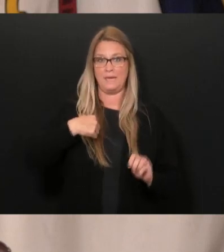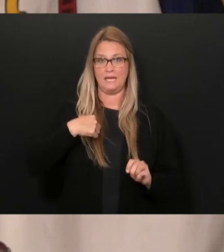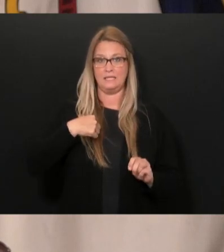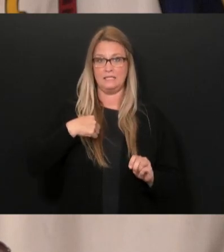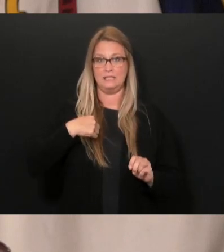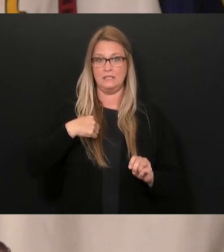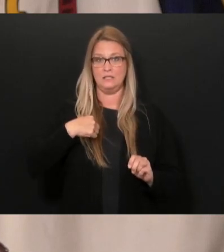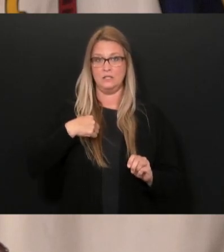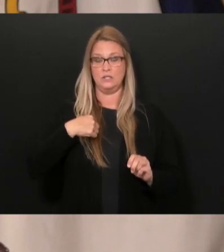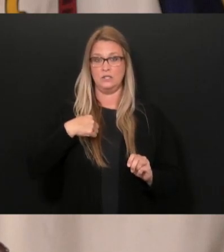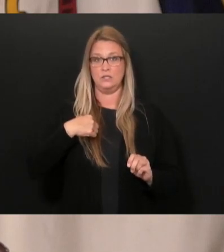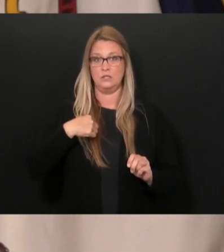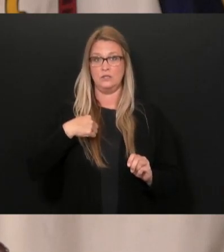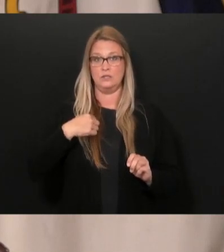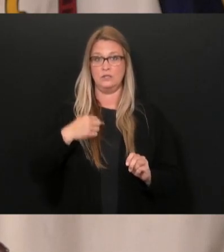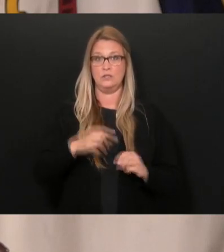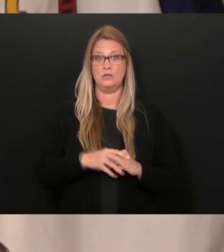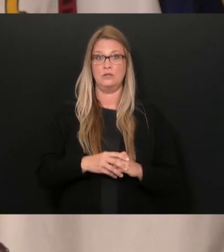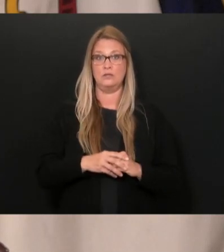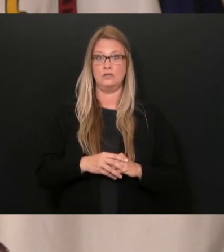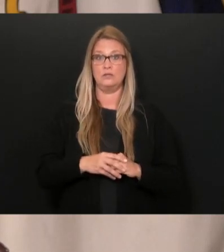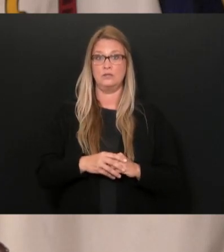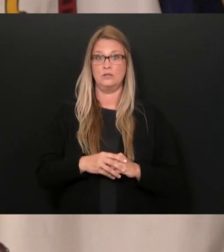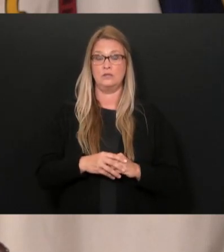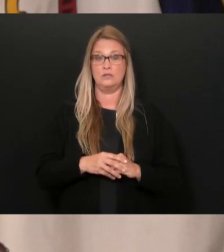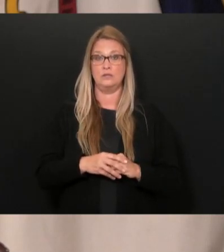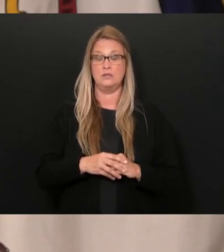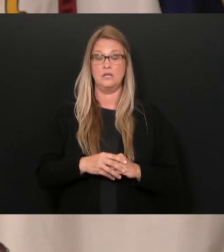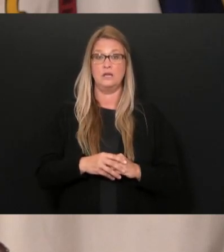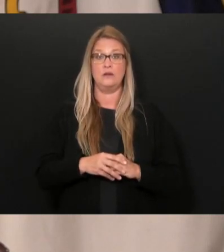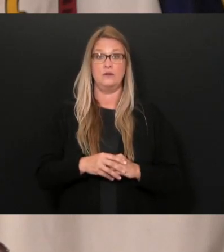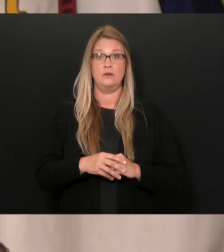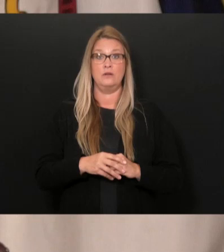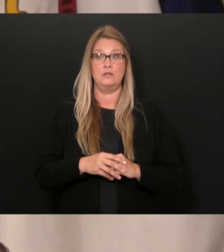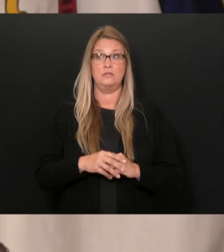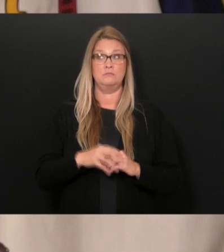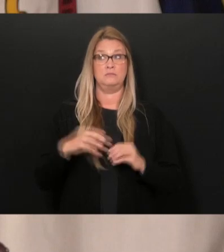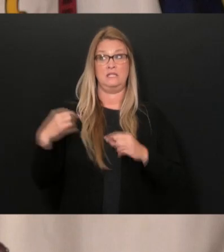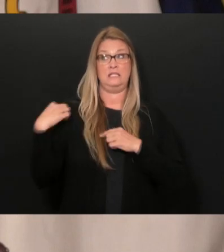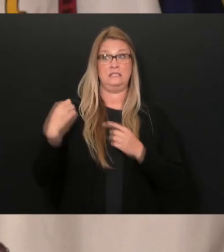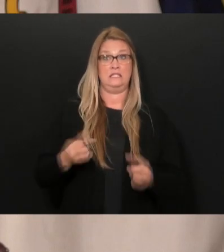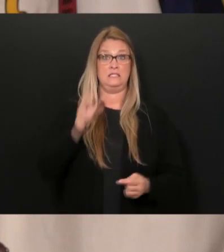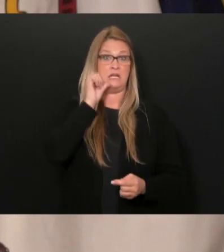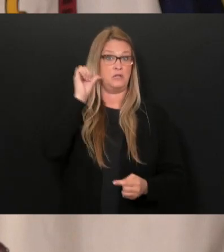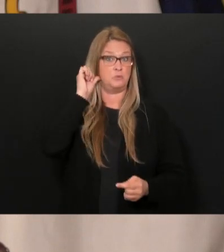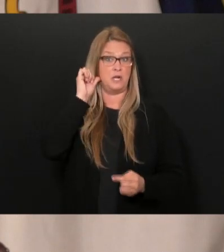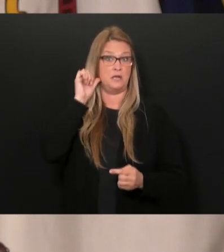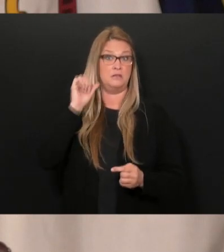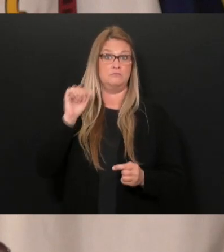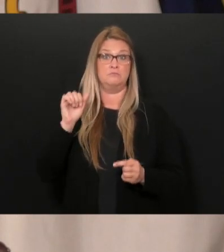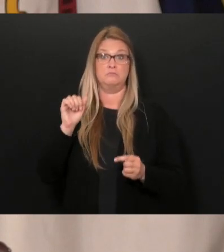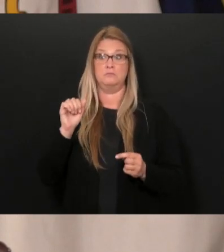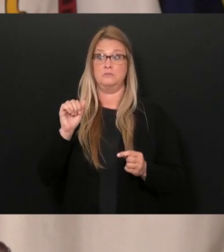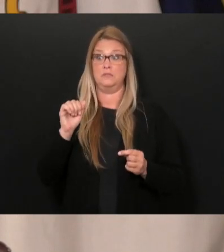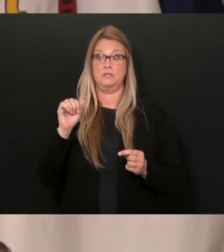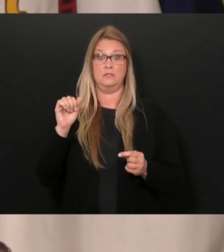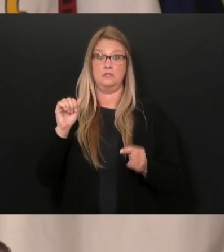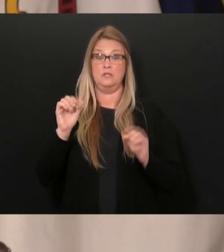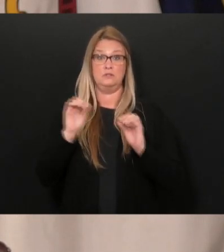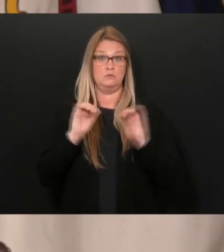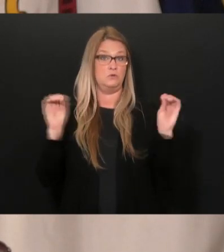not lost anyone since the last time I was here, which yesterday, and it doesn't sound like